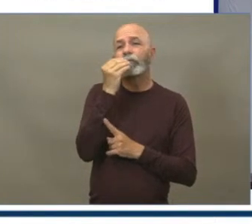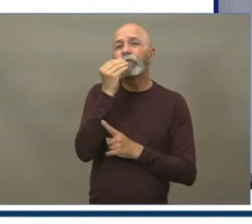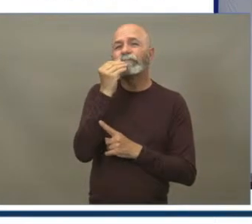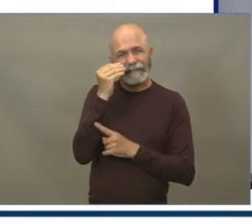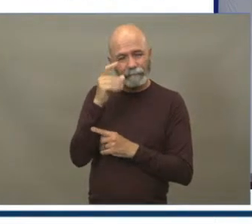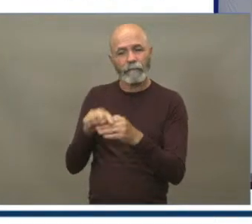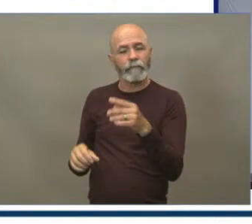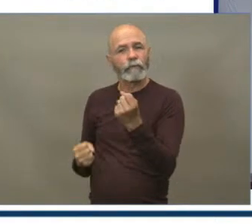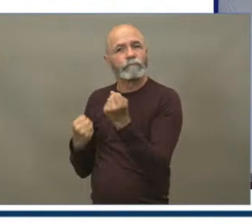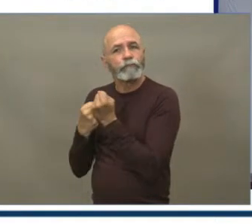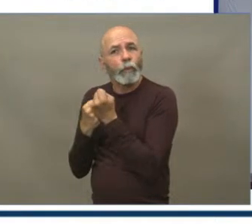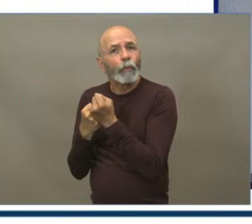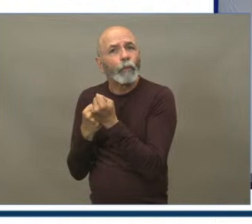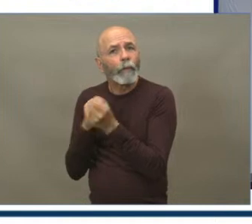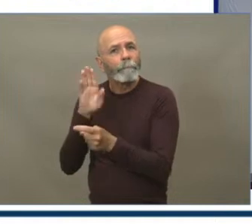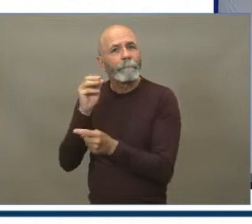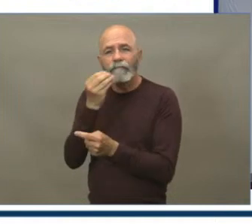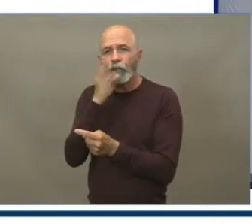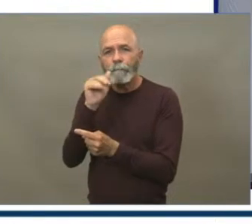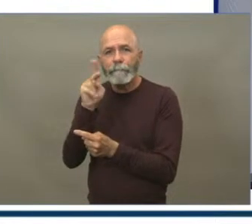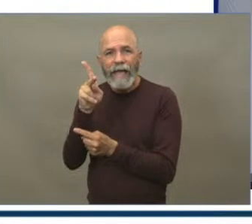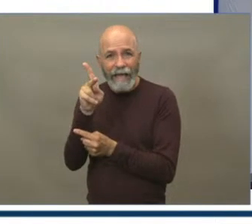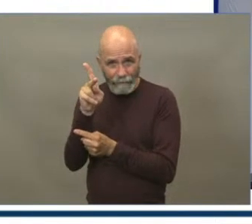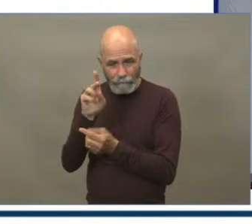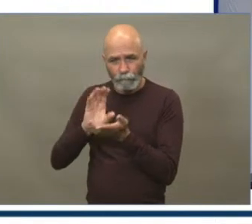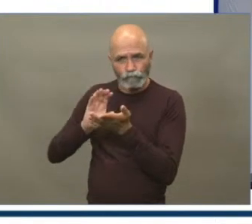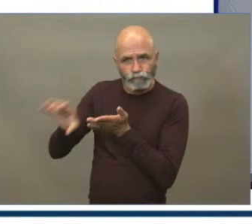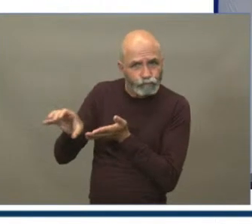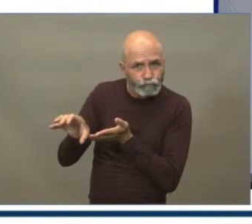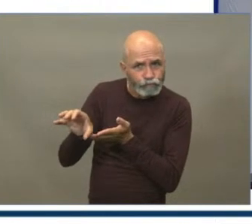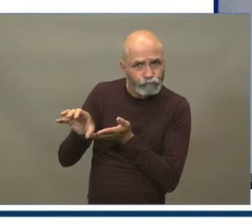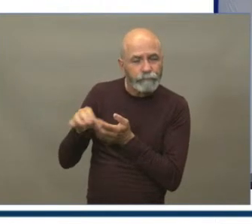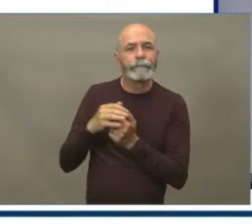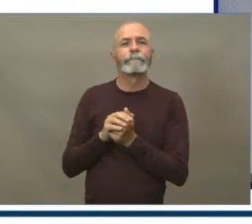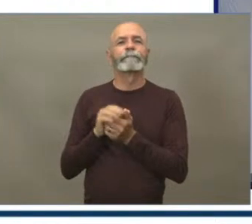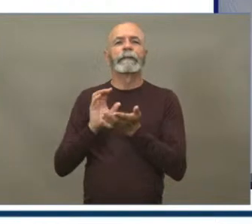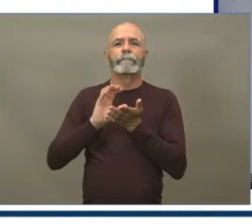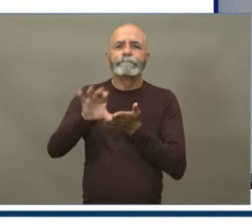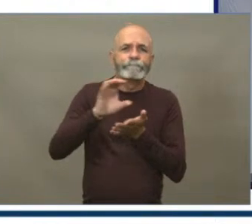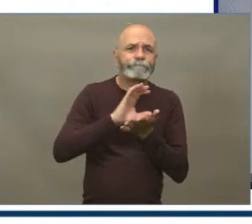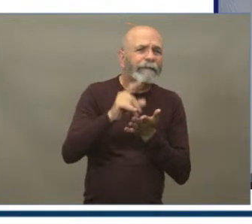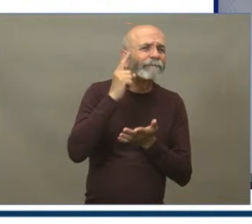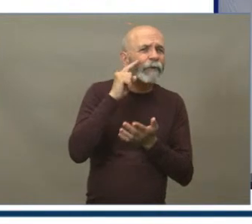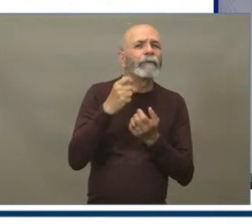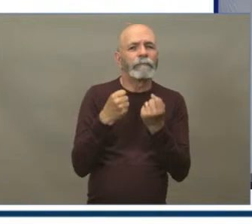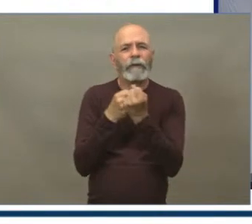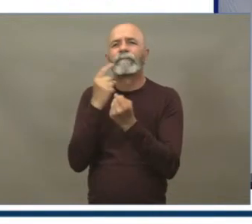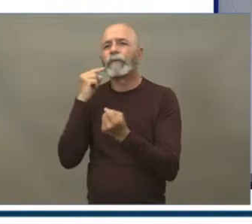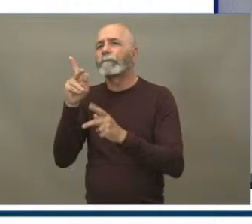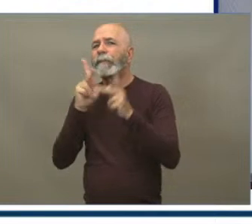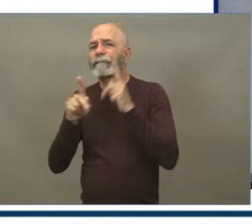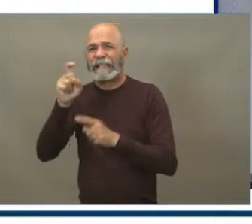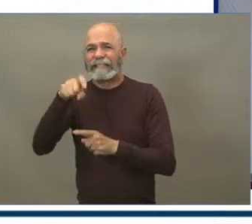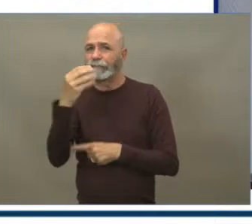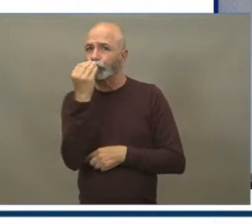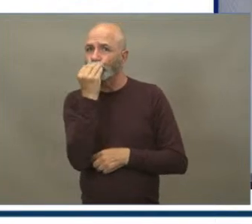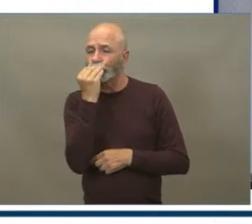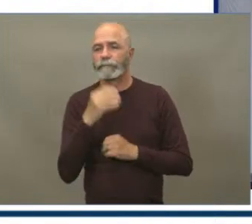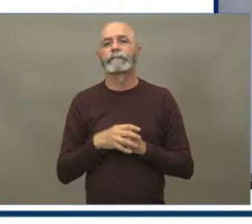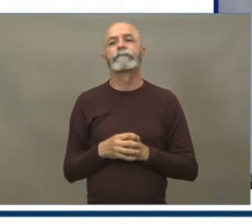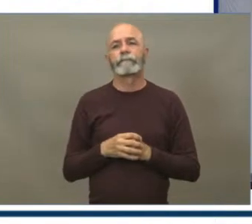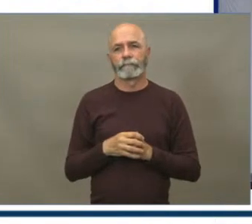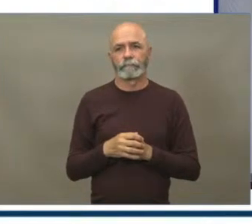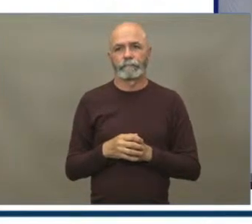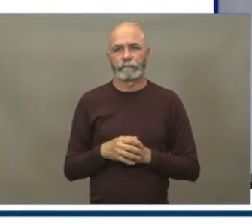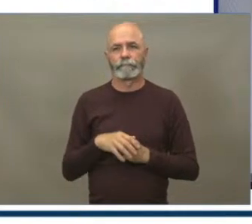province. That money will go out immediately out to ensure that we deal with the food insecurity that's present in communities. And